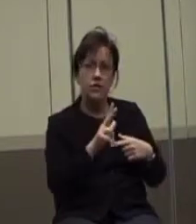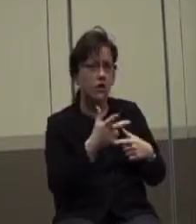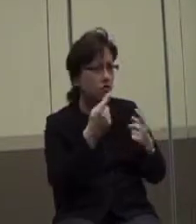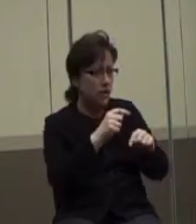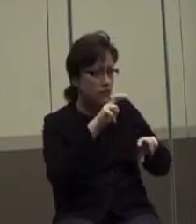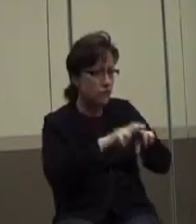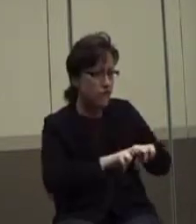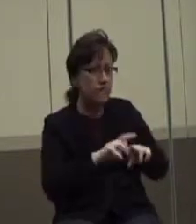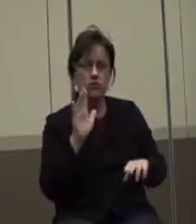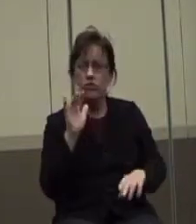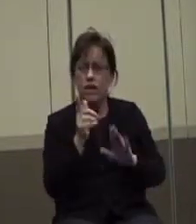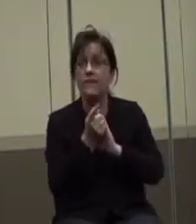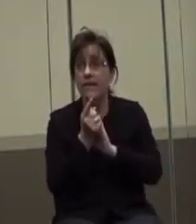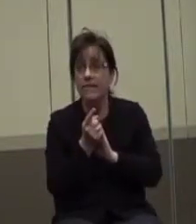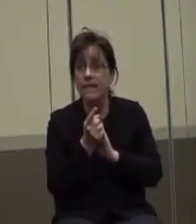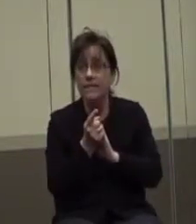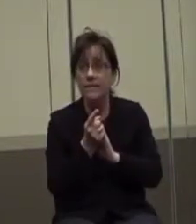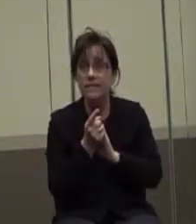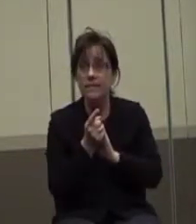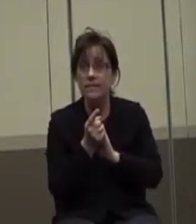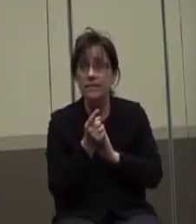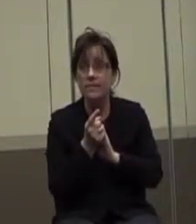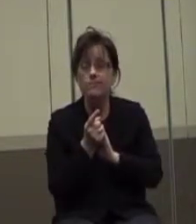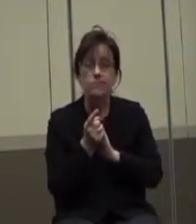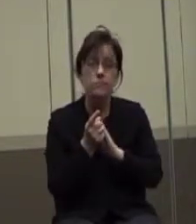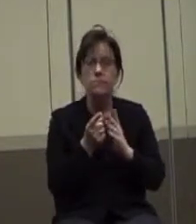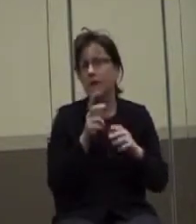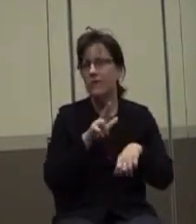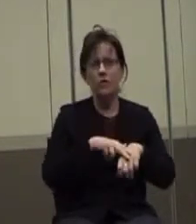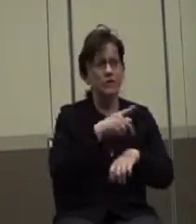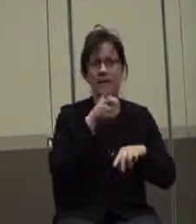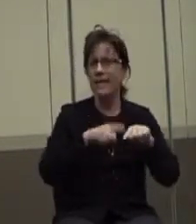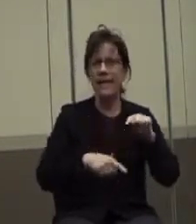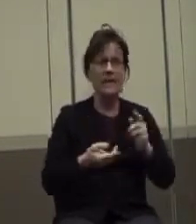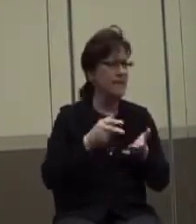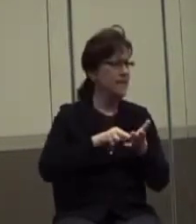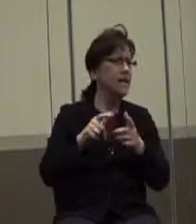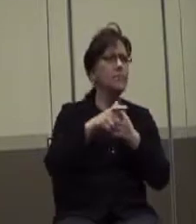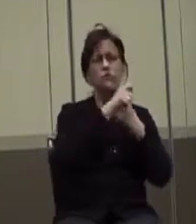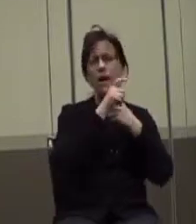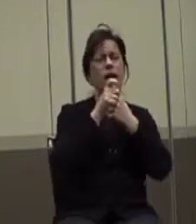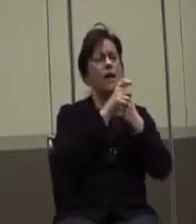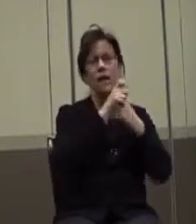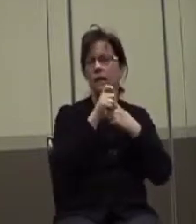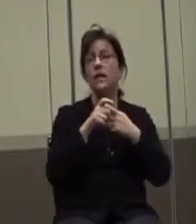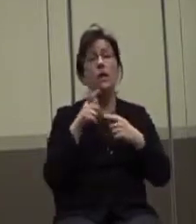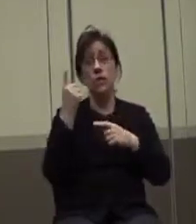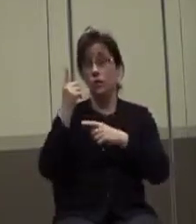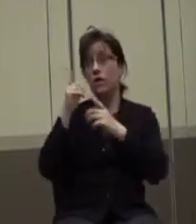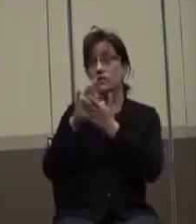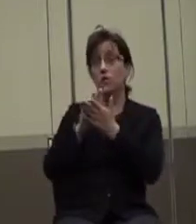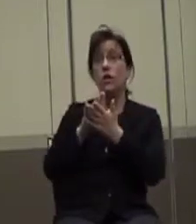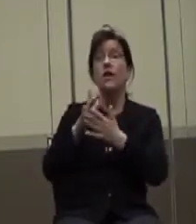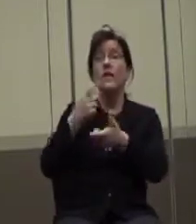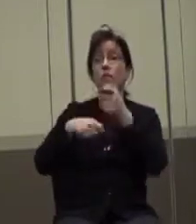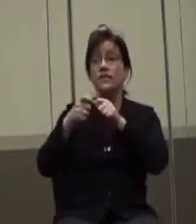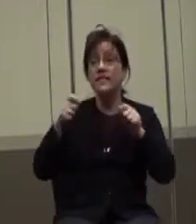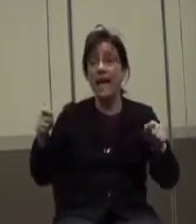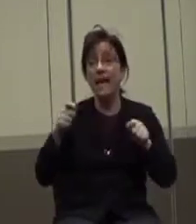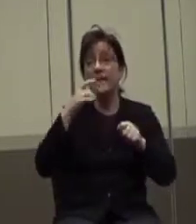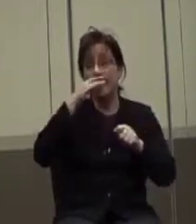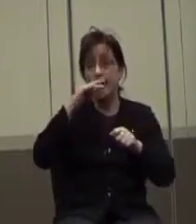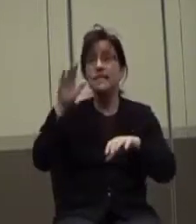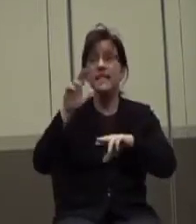for 25 minutes. And of course the kid can't, so he gets up and runs. And when he gets up and runs, and we had one school that was tying these kids into